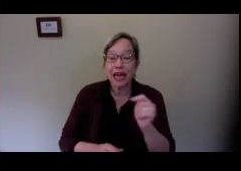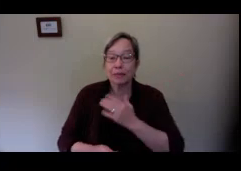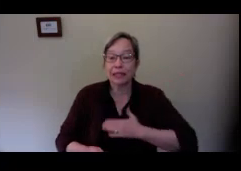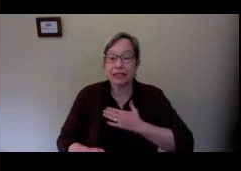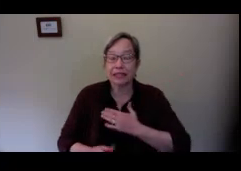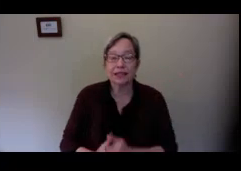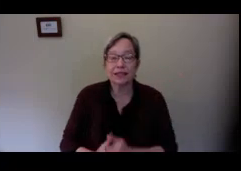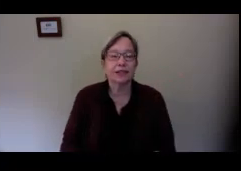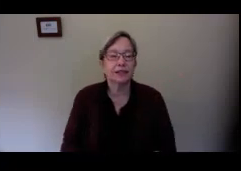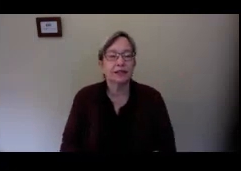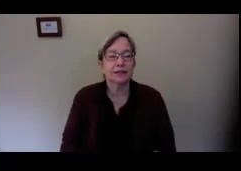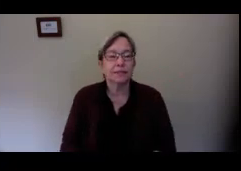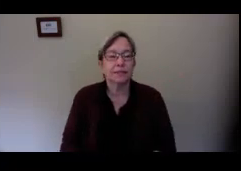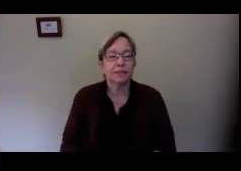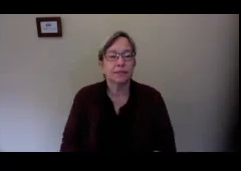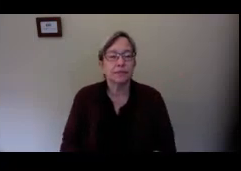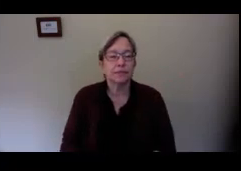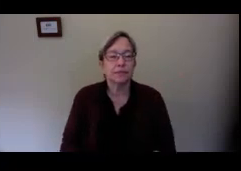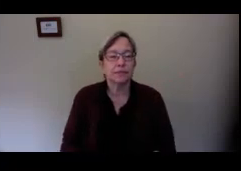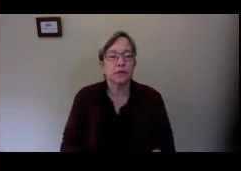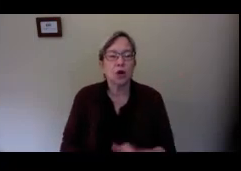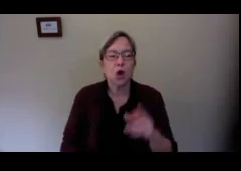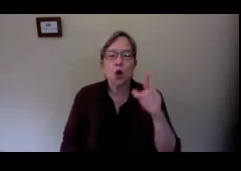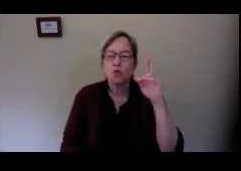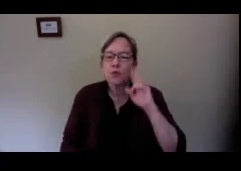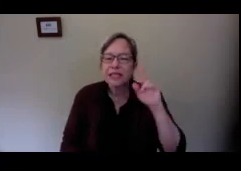hit reasonable modifications first. Could